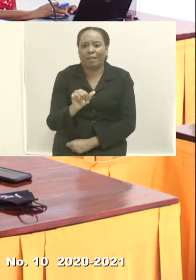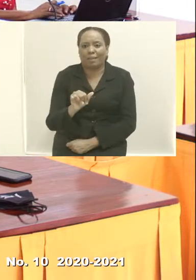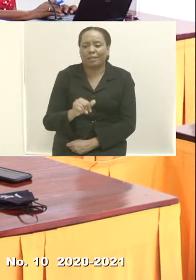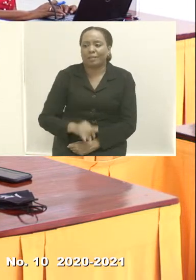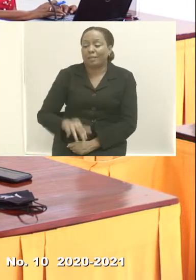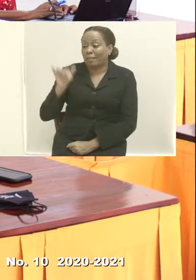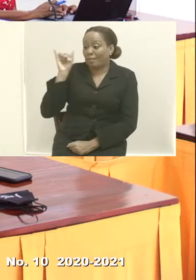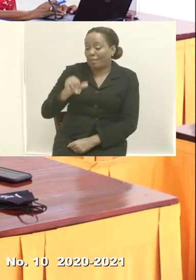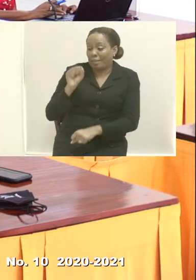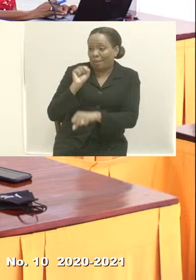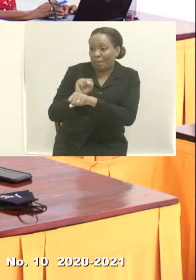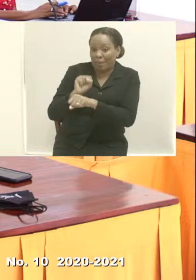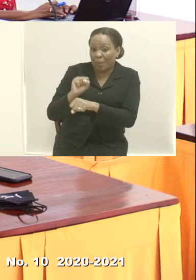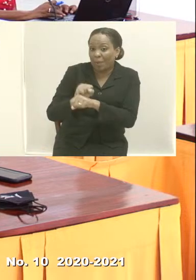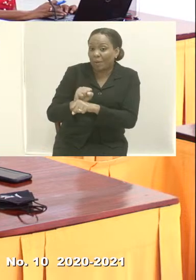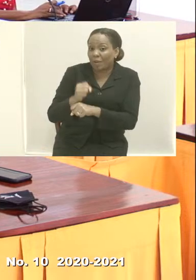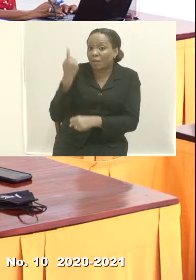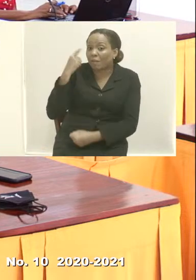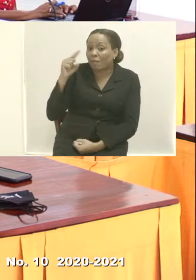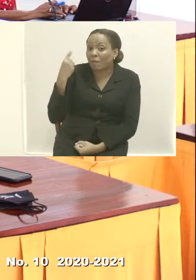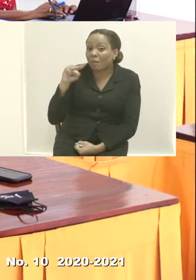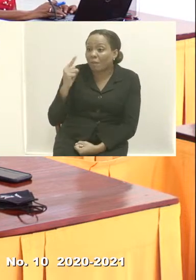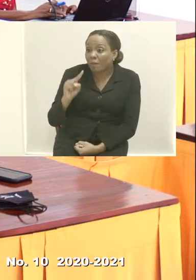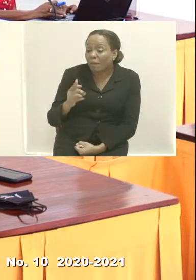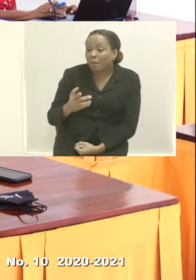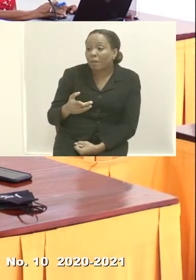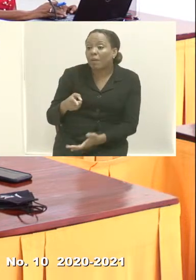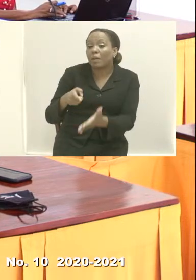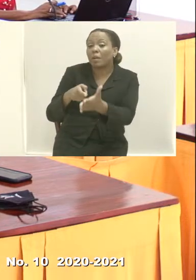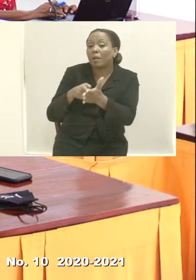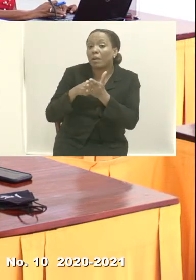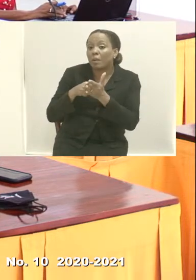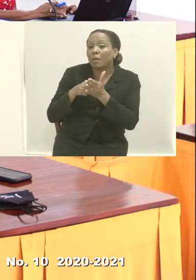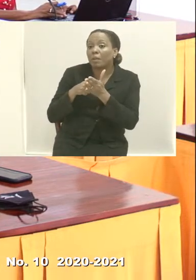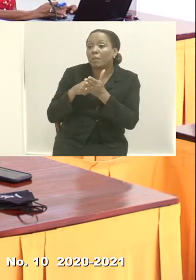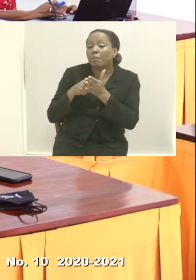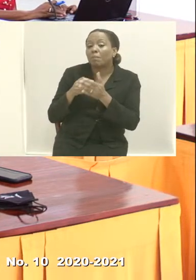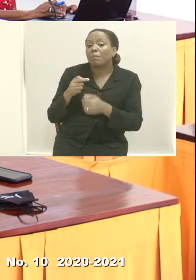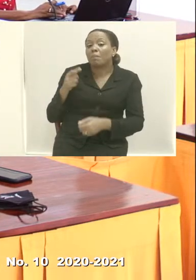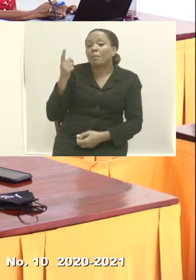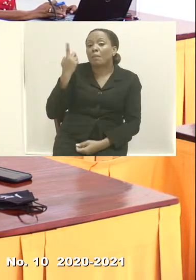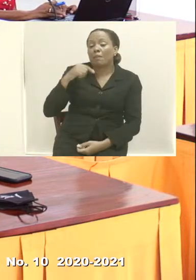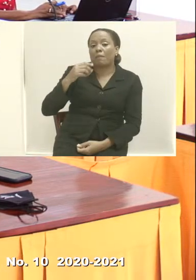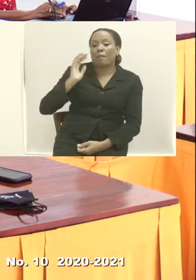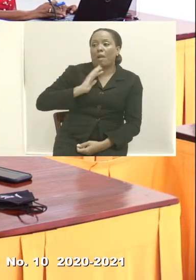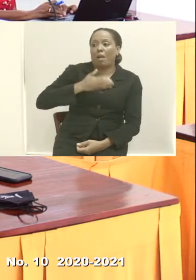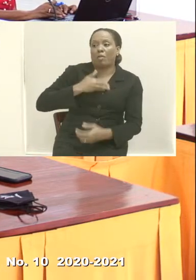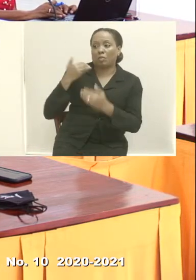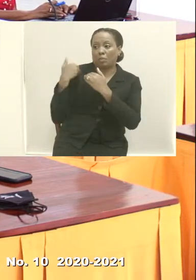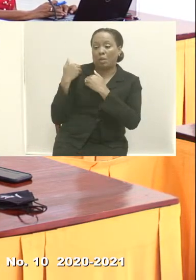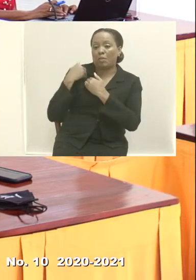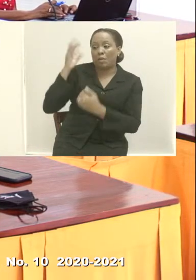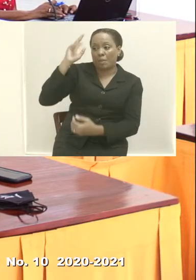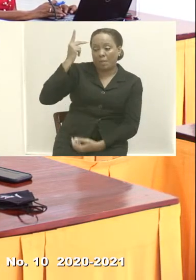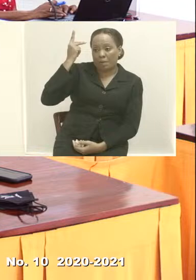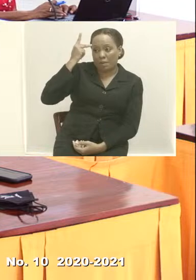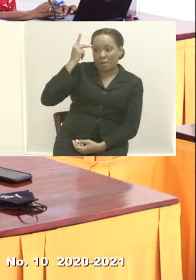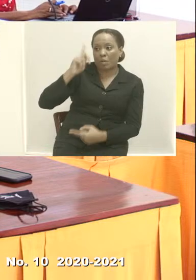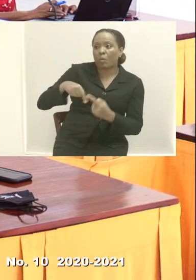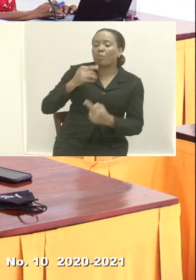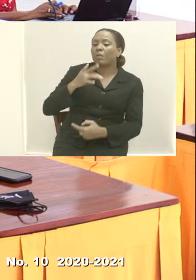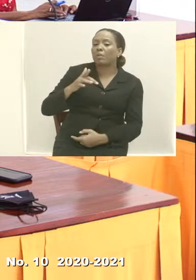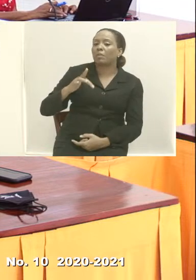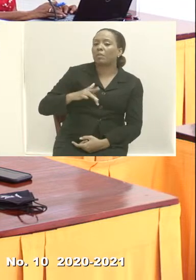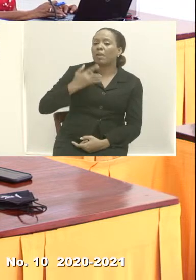a requirement that was called upon us by the Cabinet of Barbados when we felt it necessary to make